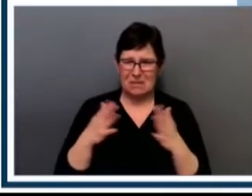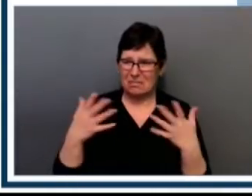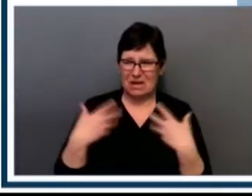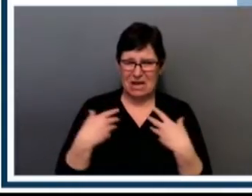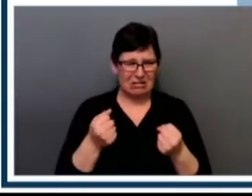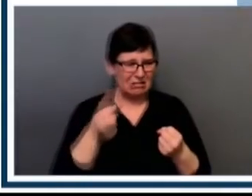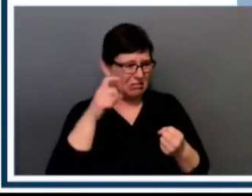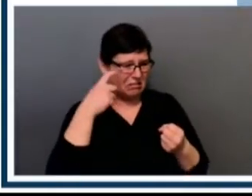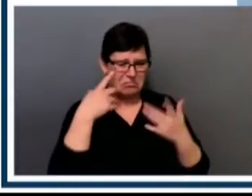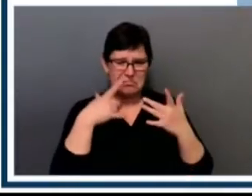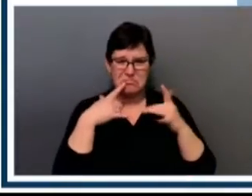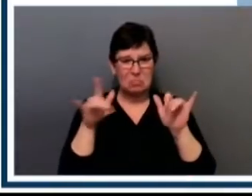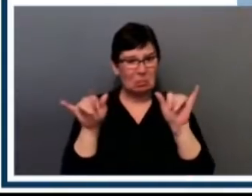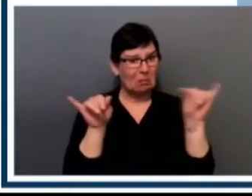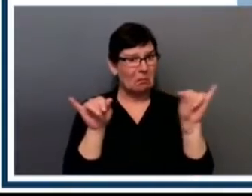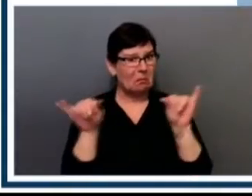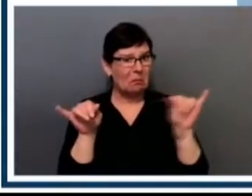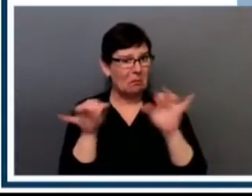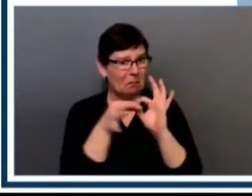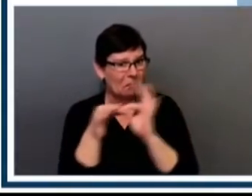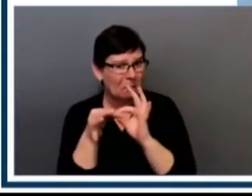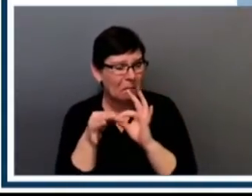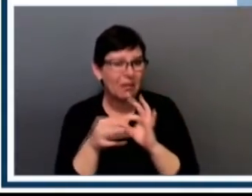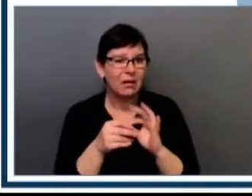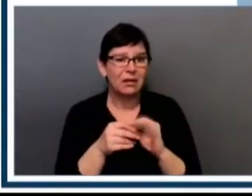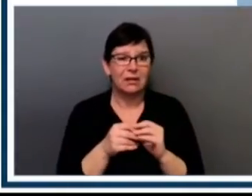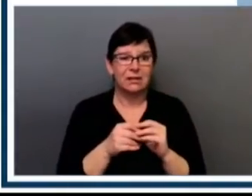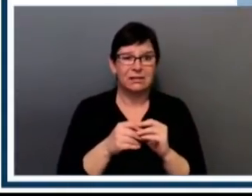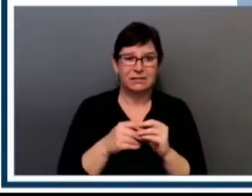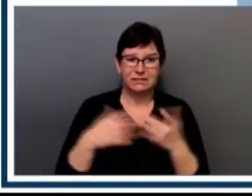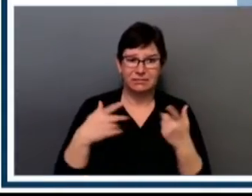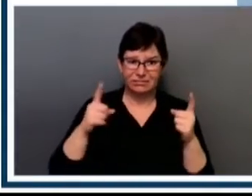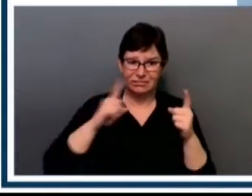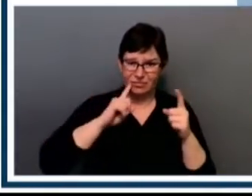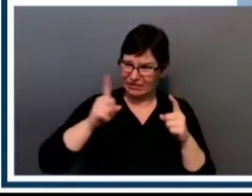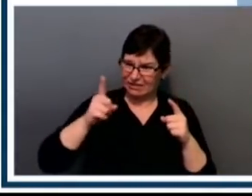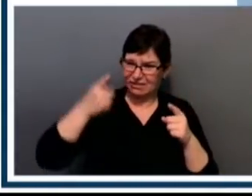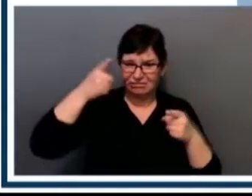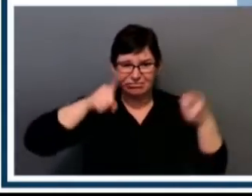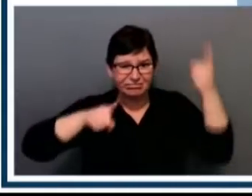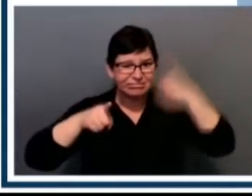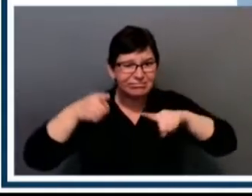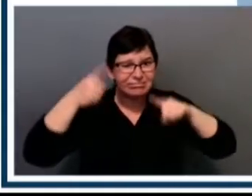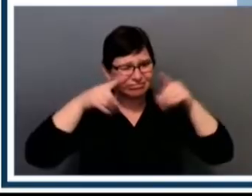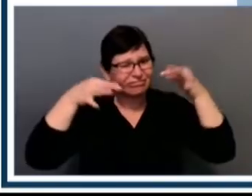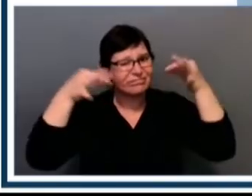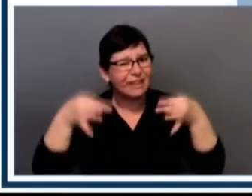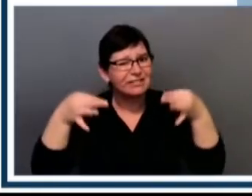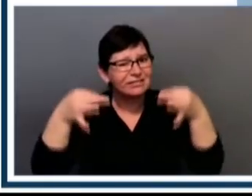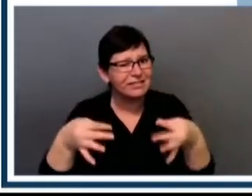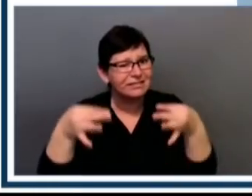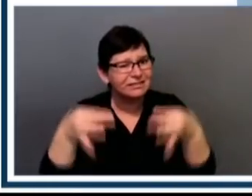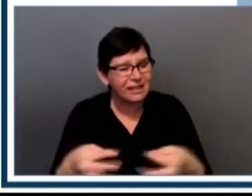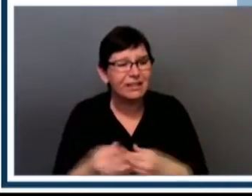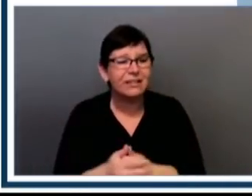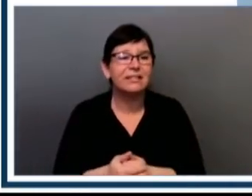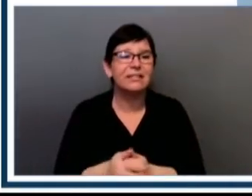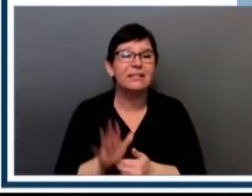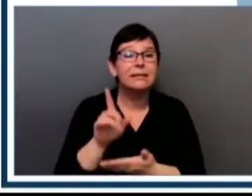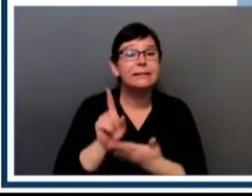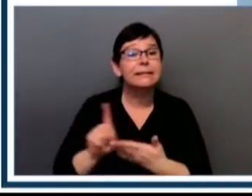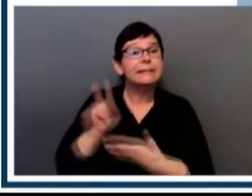So, ongoing conversations. What we laid out a few weeks ago, that was not written in stone, and we caveated, said about a